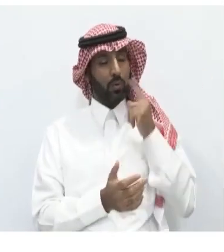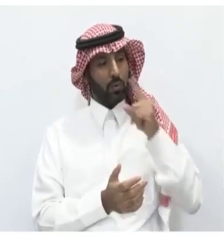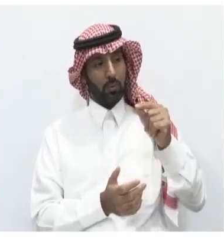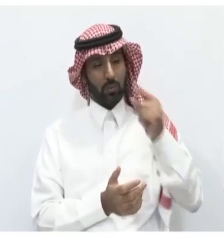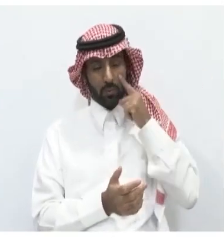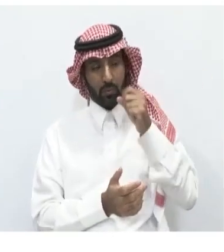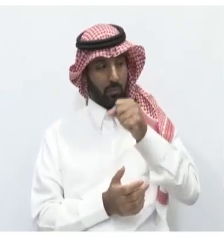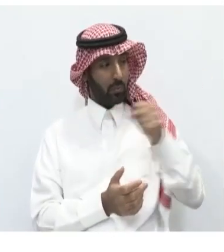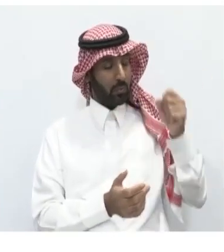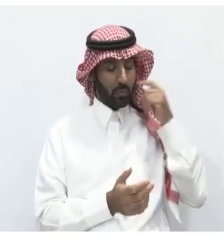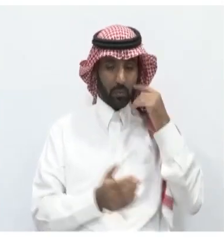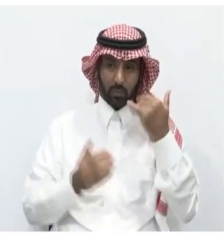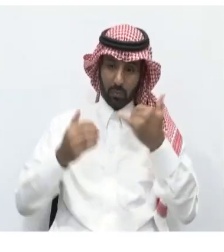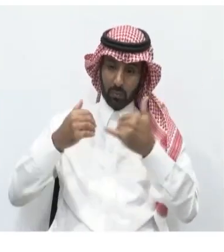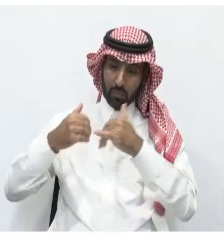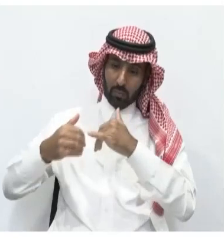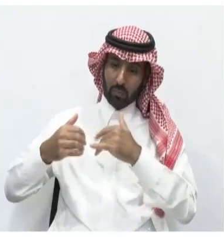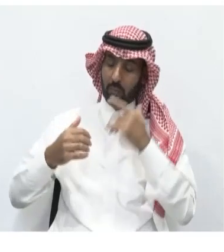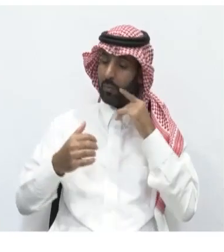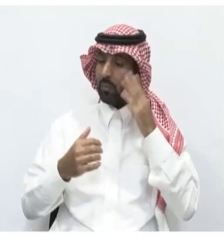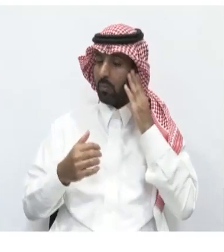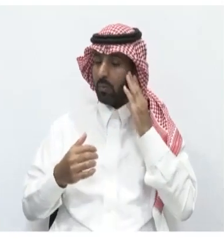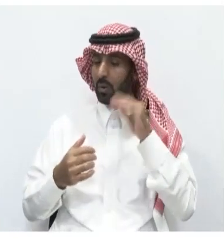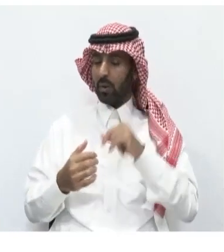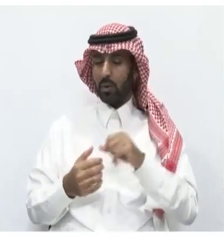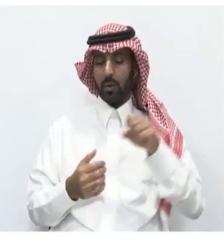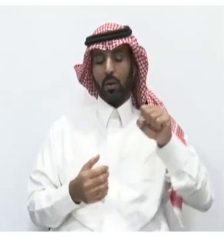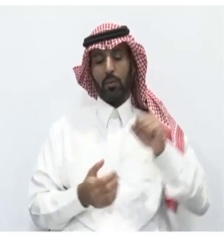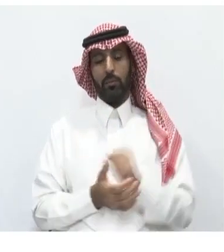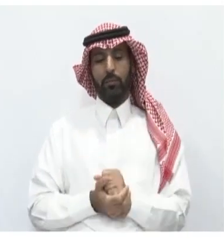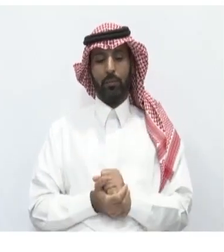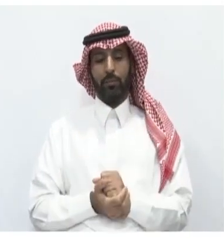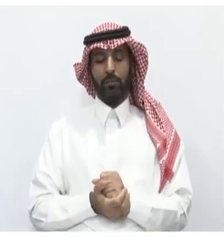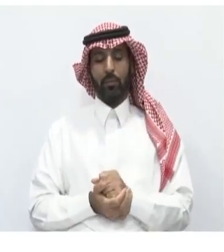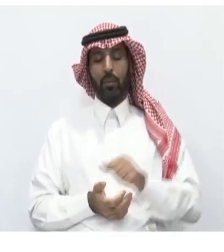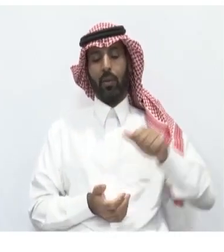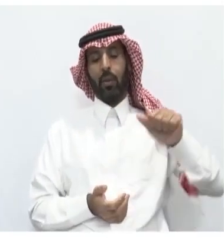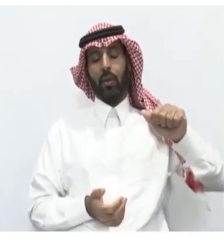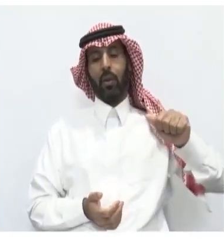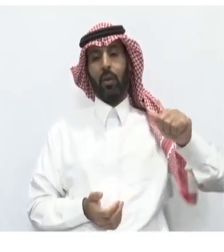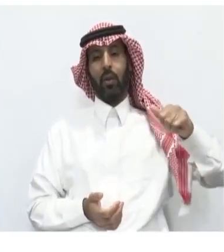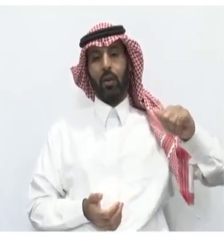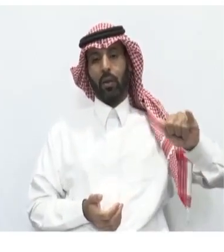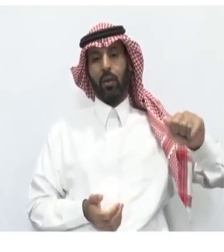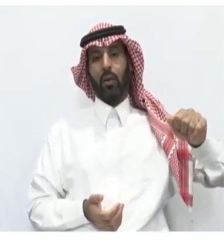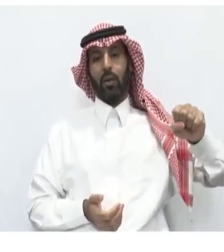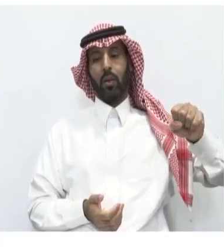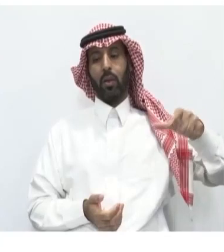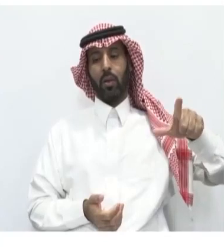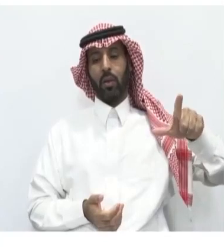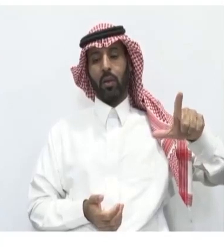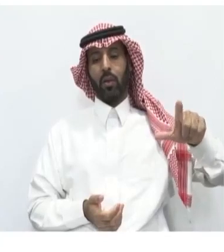seat? And remember aisle with a silent S here. Don't read it aisle, it's aisle. The S